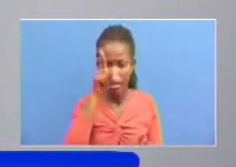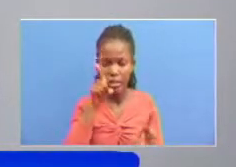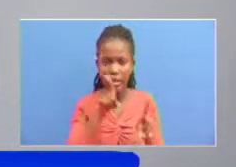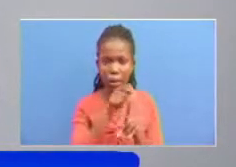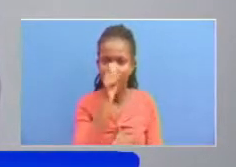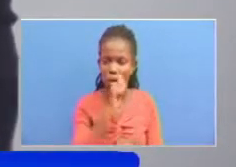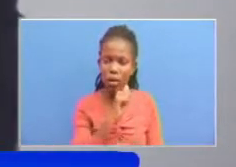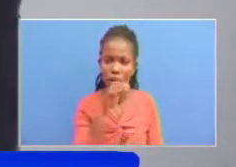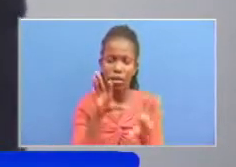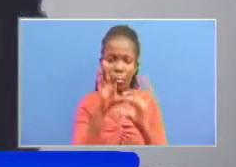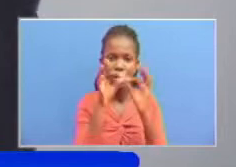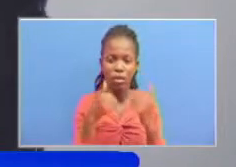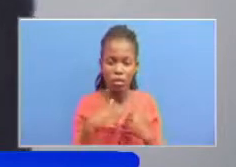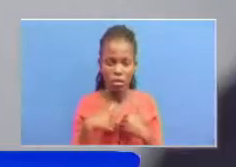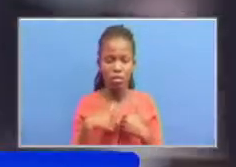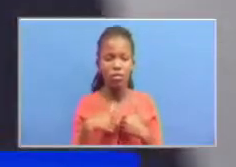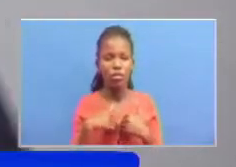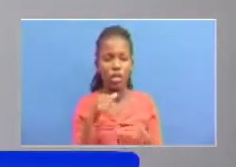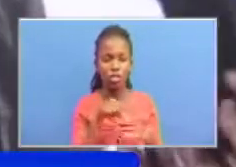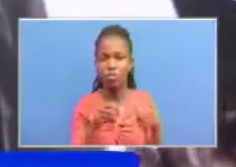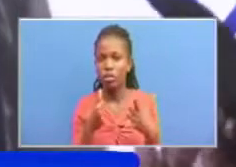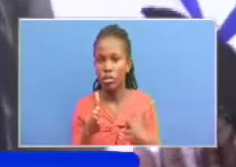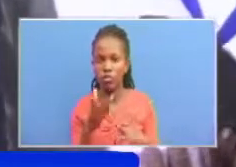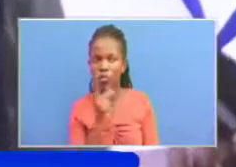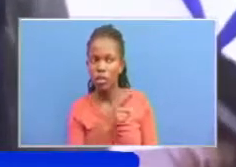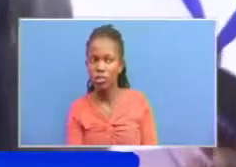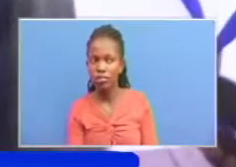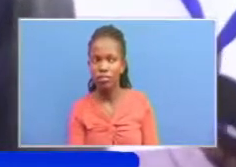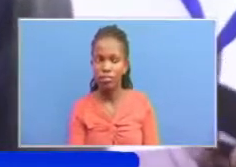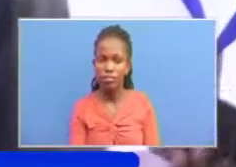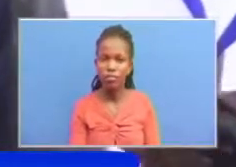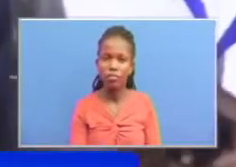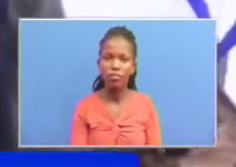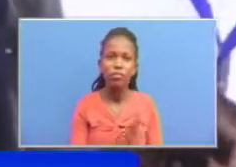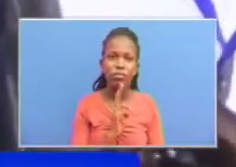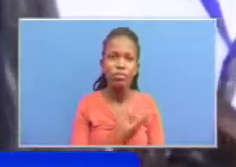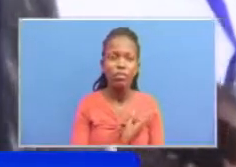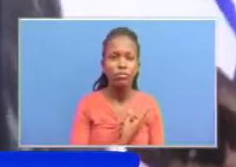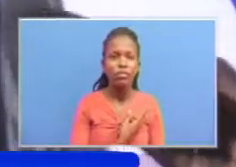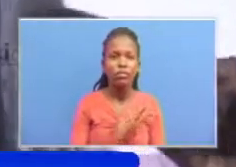kwithi wanangwate nionika na kumina siko ii. We are conducting